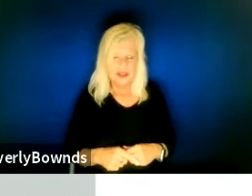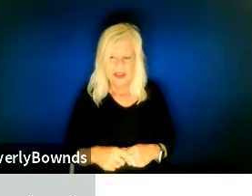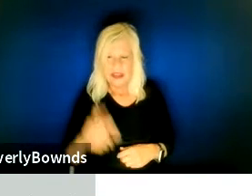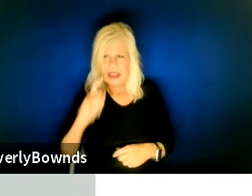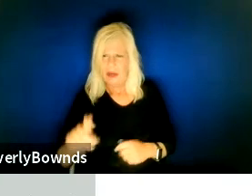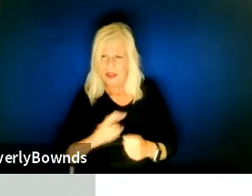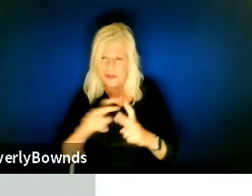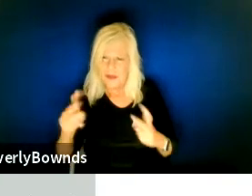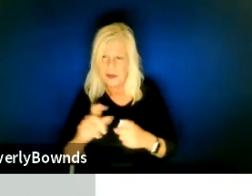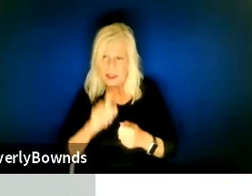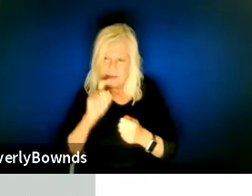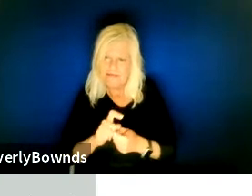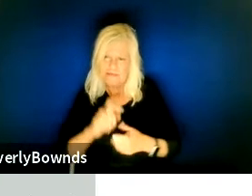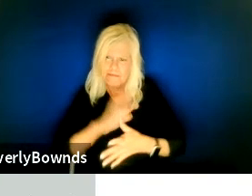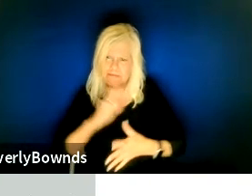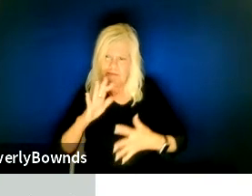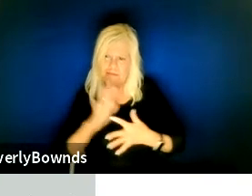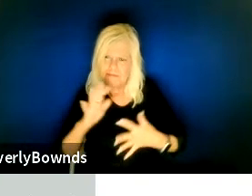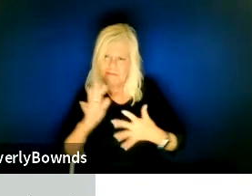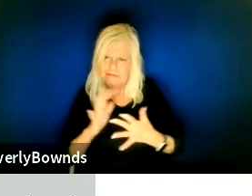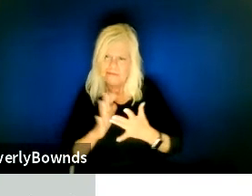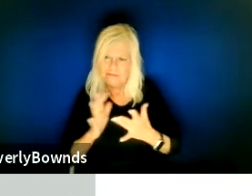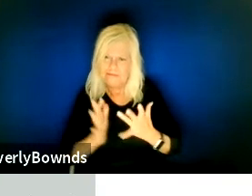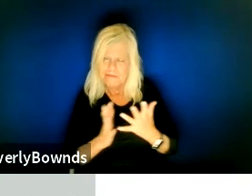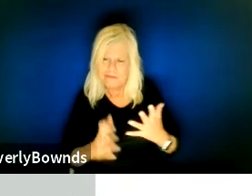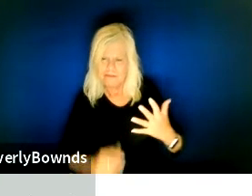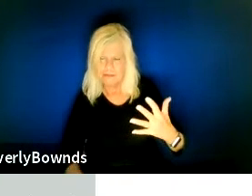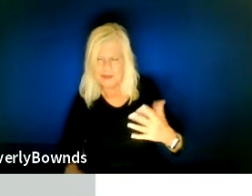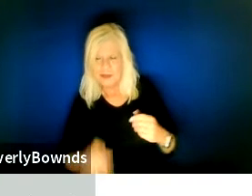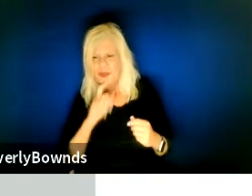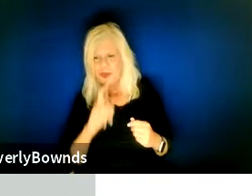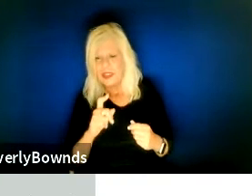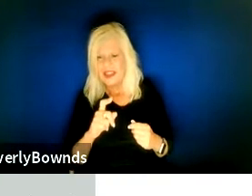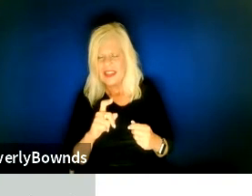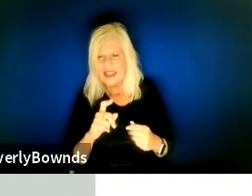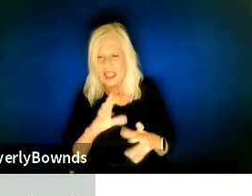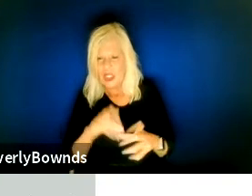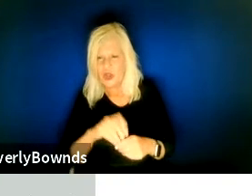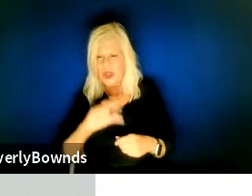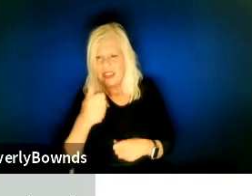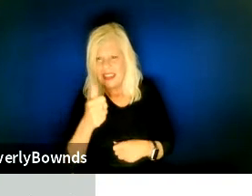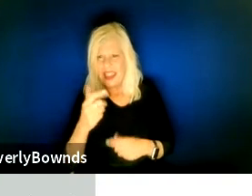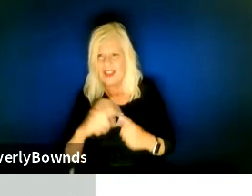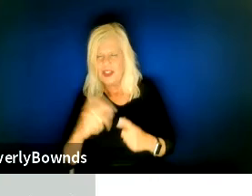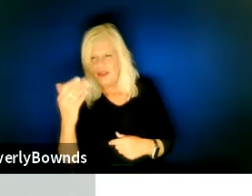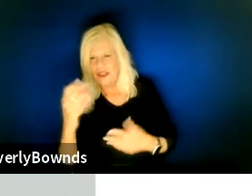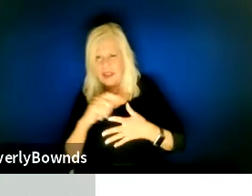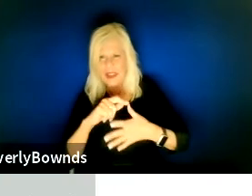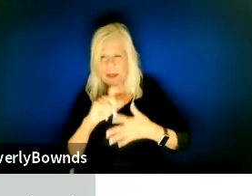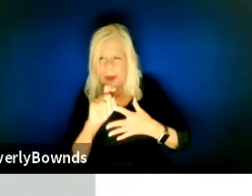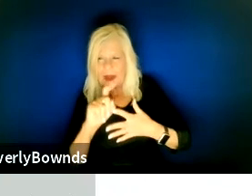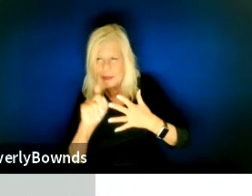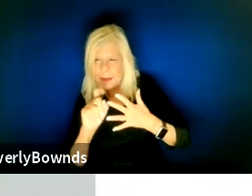here, this all ties up to just about 10 to 15 small one-line questions.